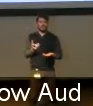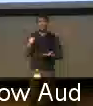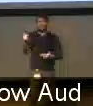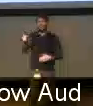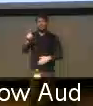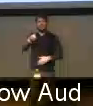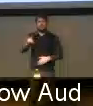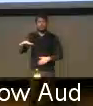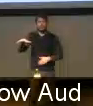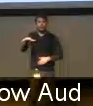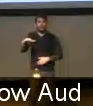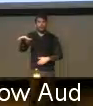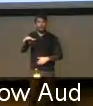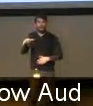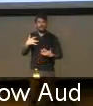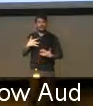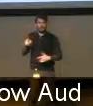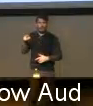Detroit metro area.